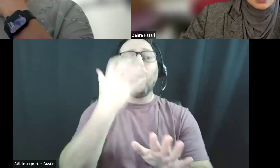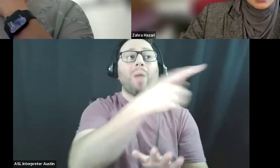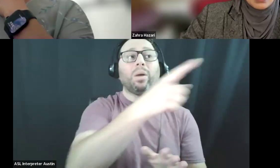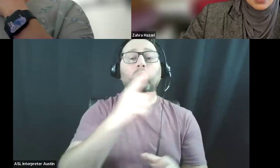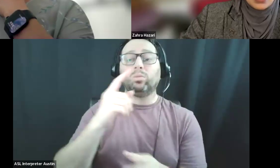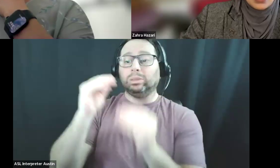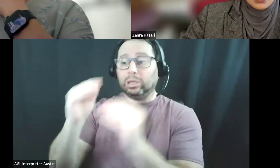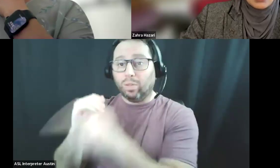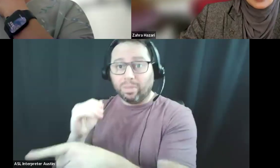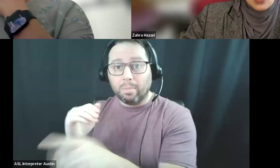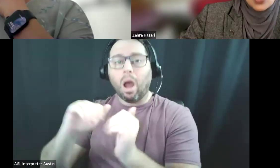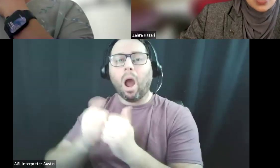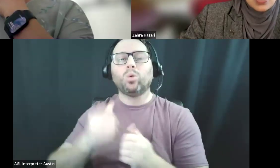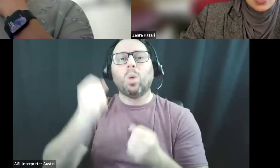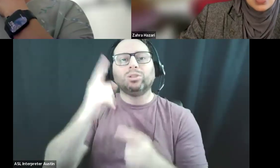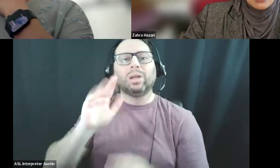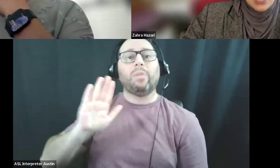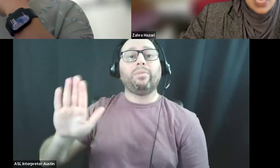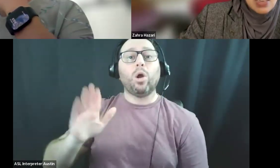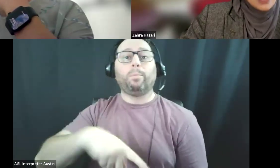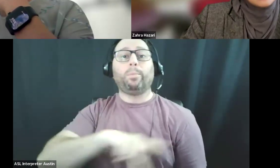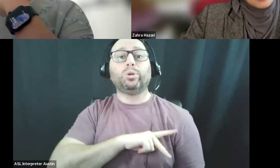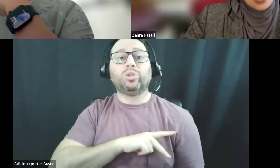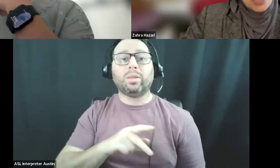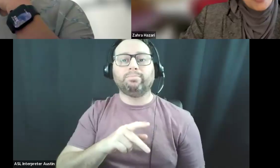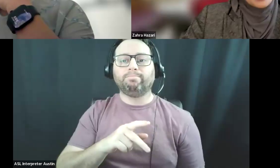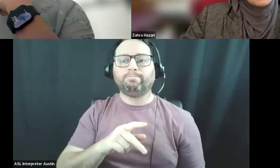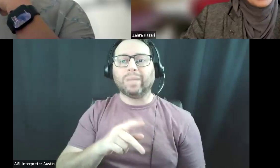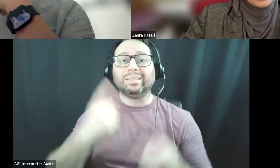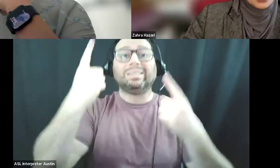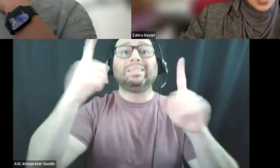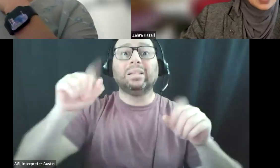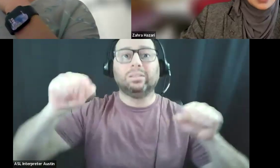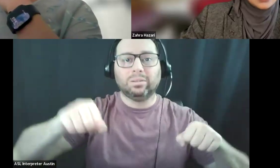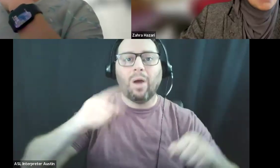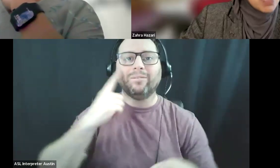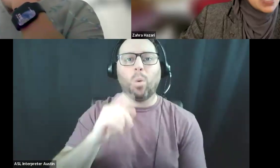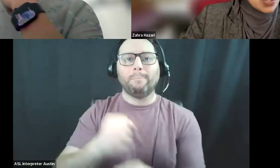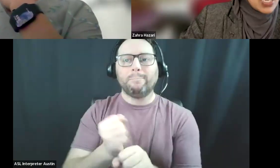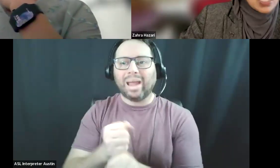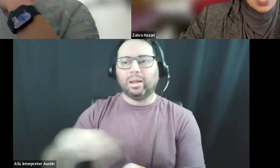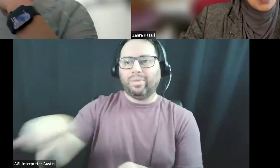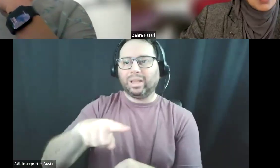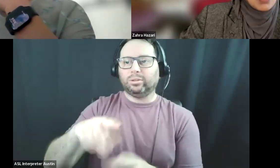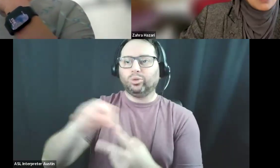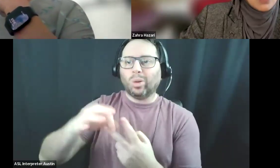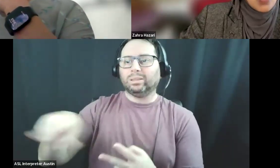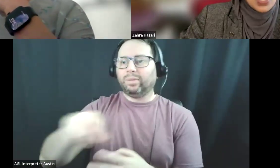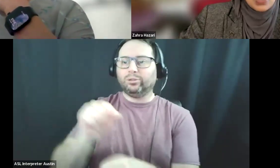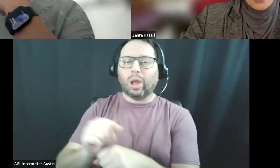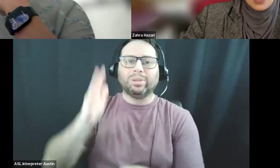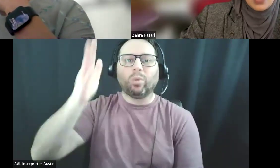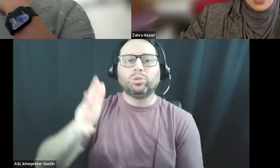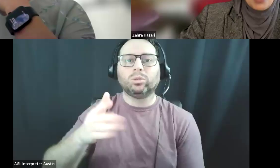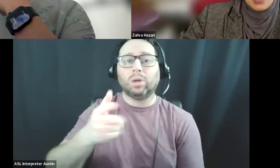it, right? Like coaches, then they are going to reframe how they're interacting, because they may be interacting in that way, not even